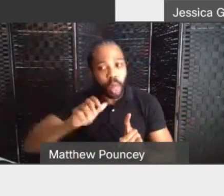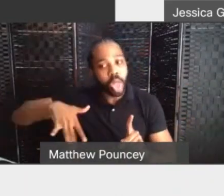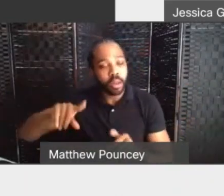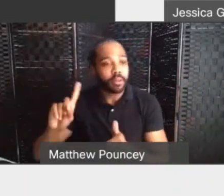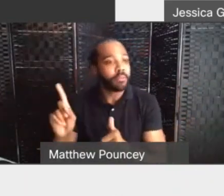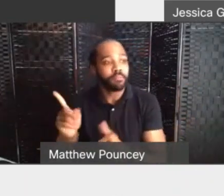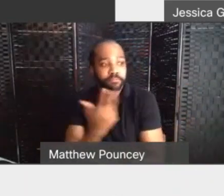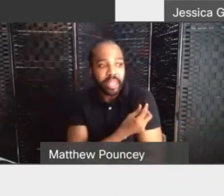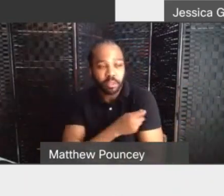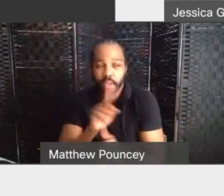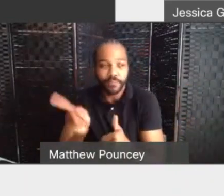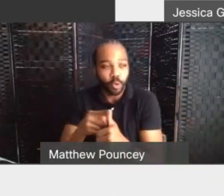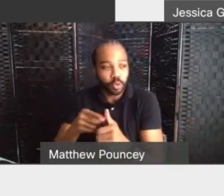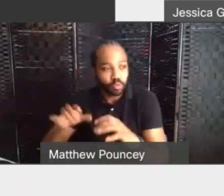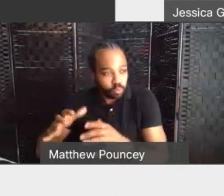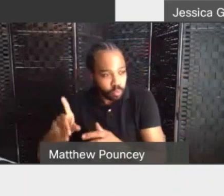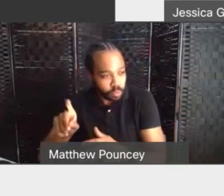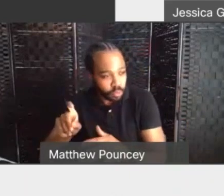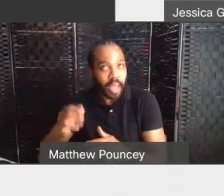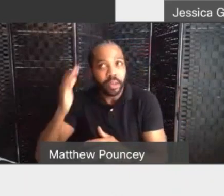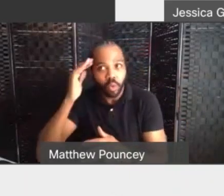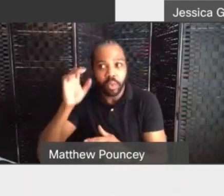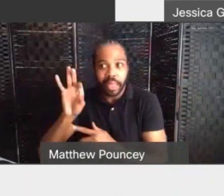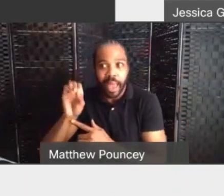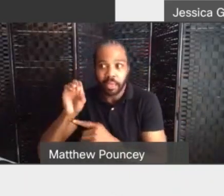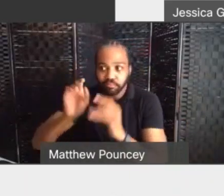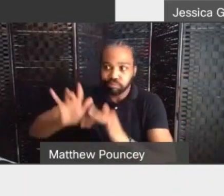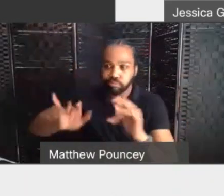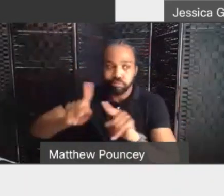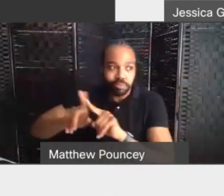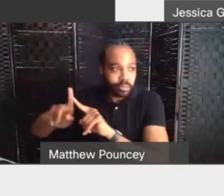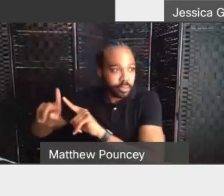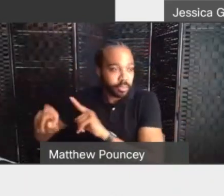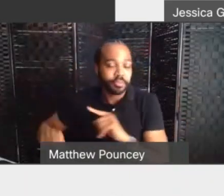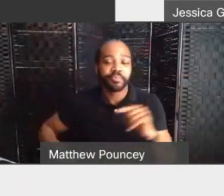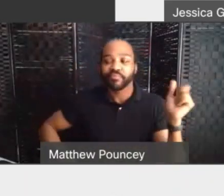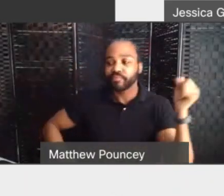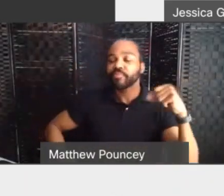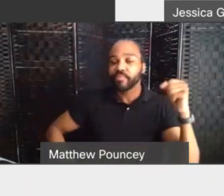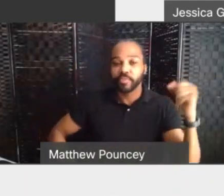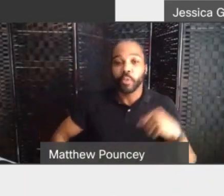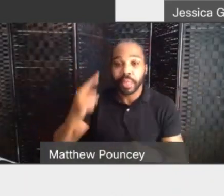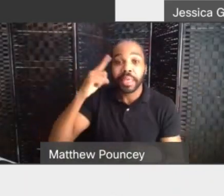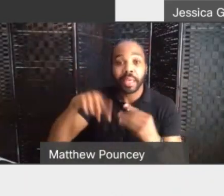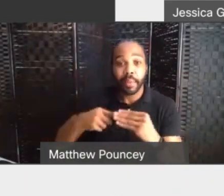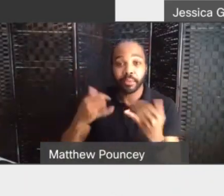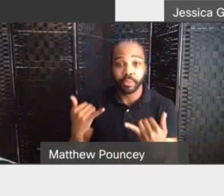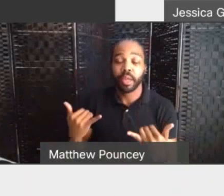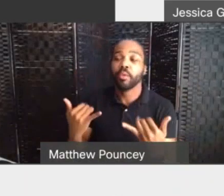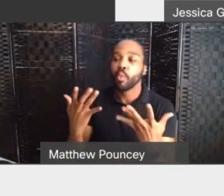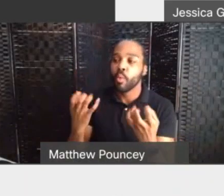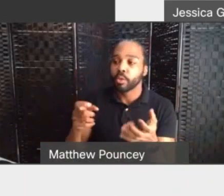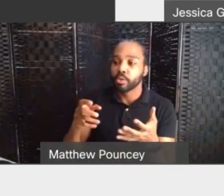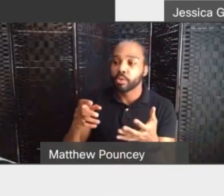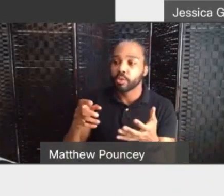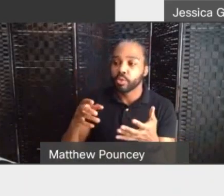round? Although that's a whole mix of people, so I don't know. Yeah, so what we were thinking about today is to just look at the appointments